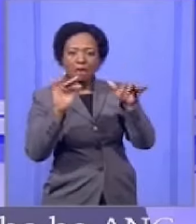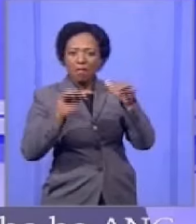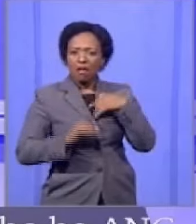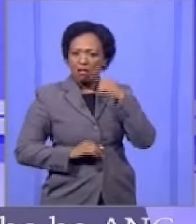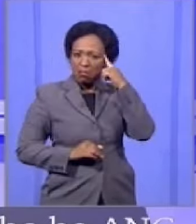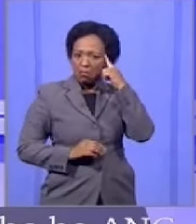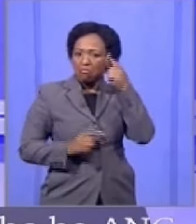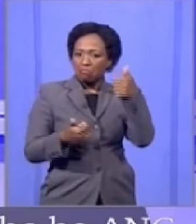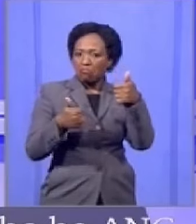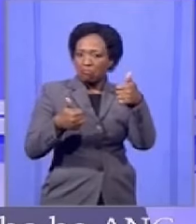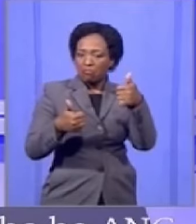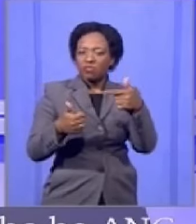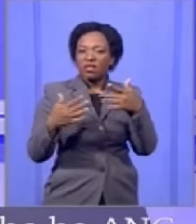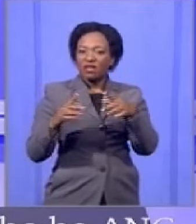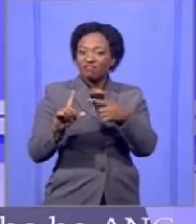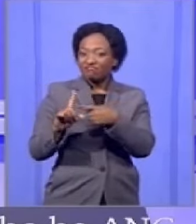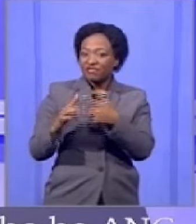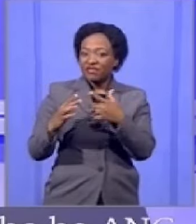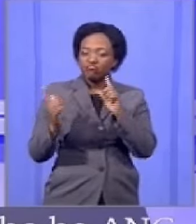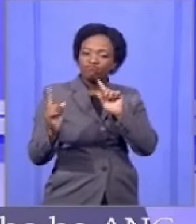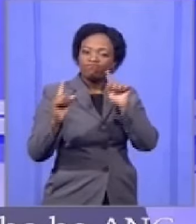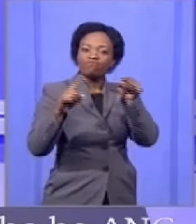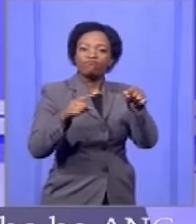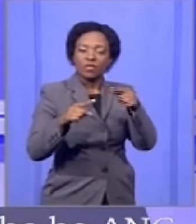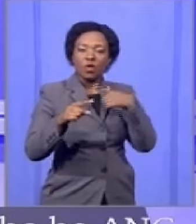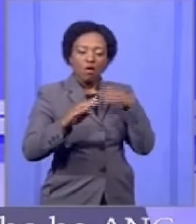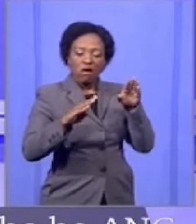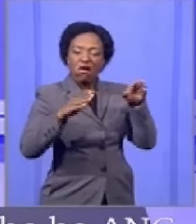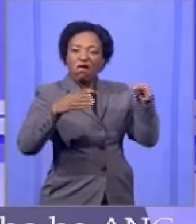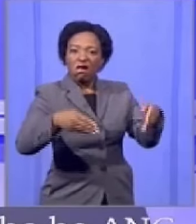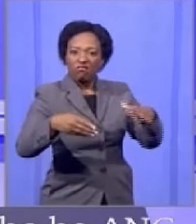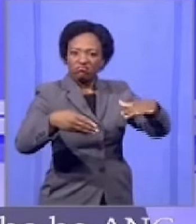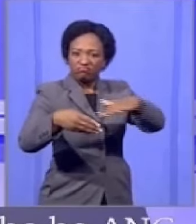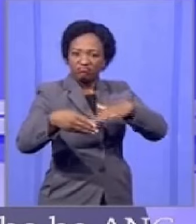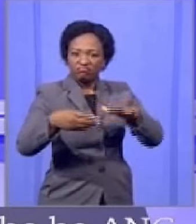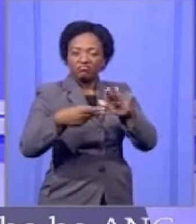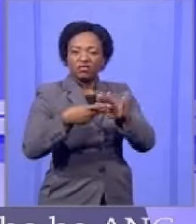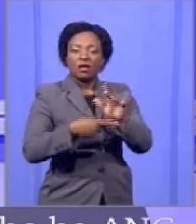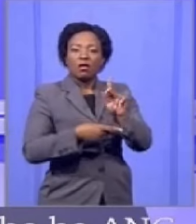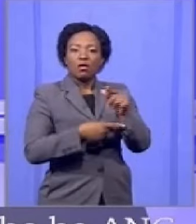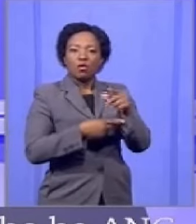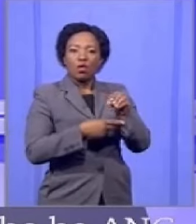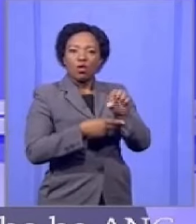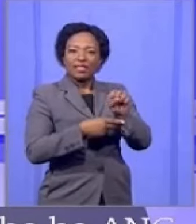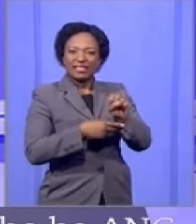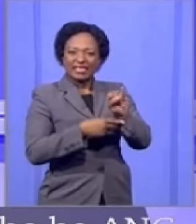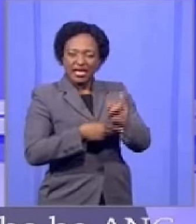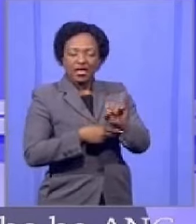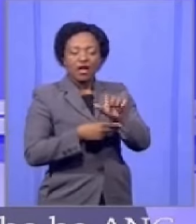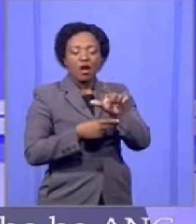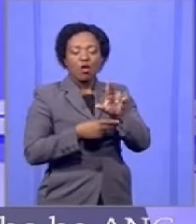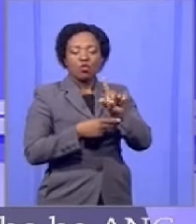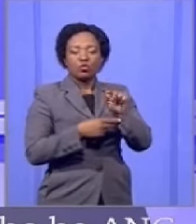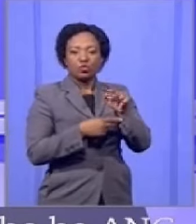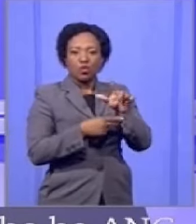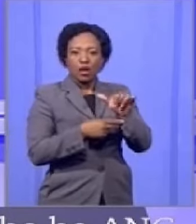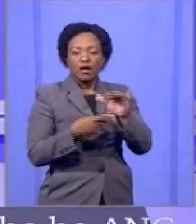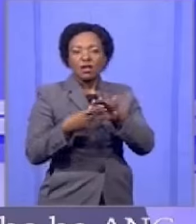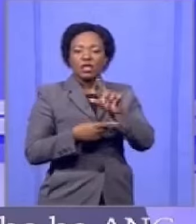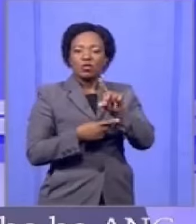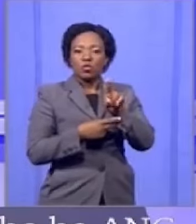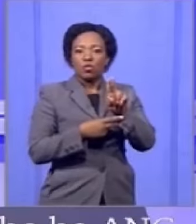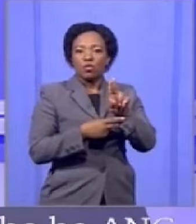ne a etetse mabitla a baswi Kgosi Albert Luthuli le John Langa Libalele Dube mme o itlamile go dira ka natla